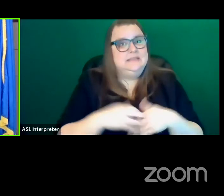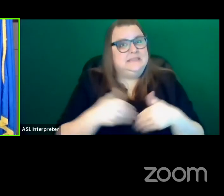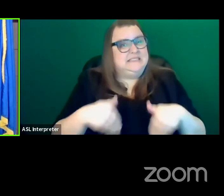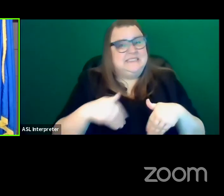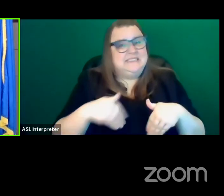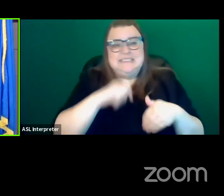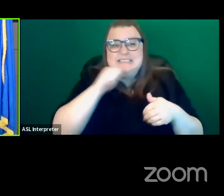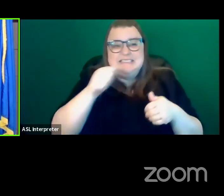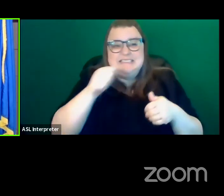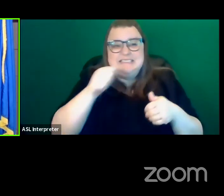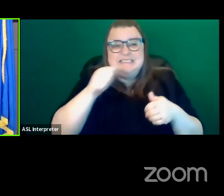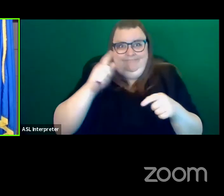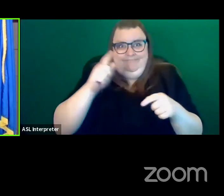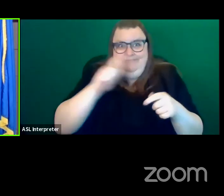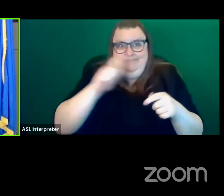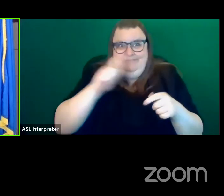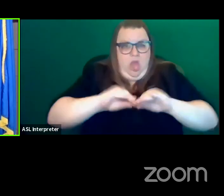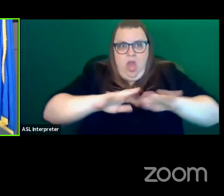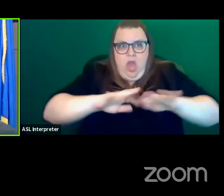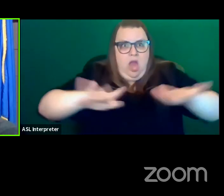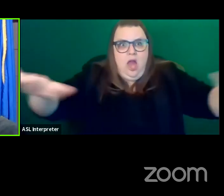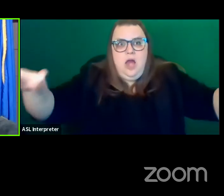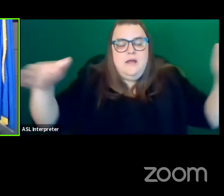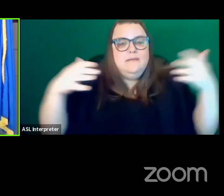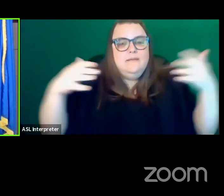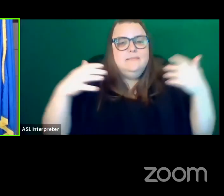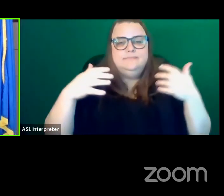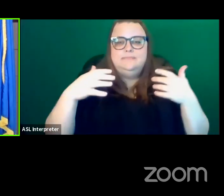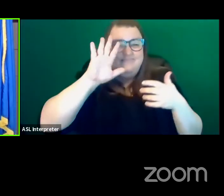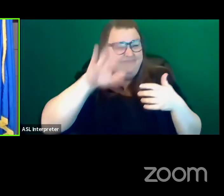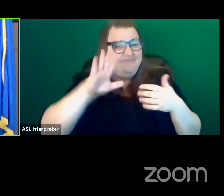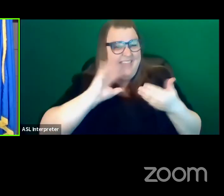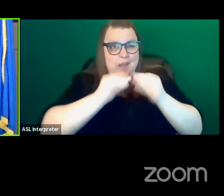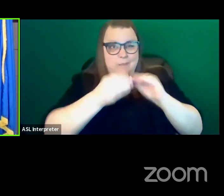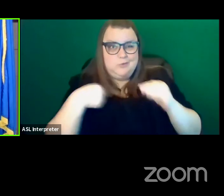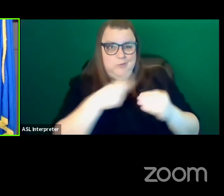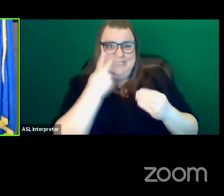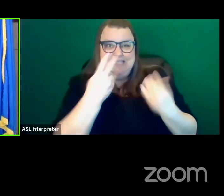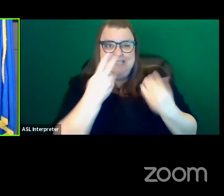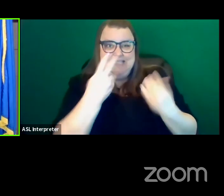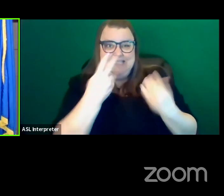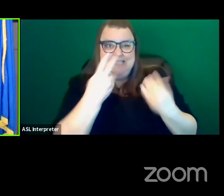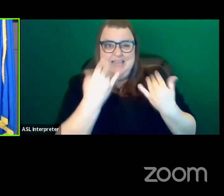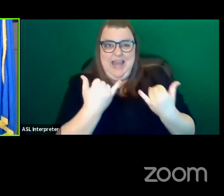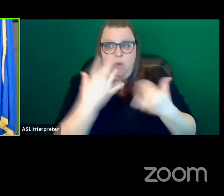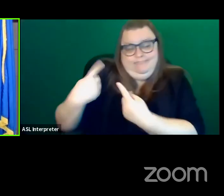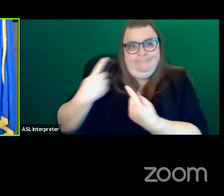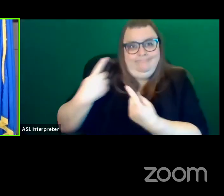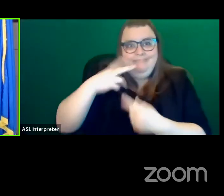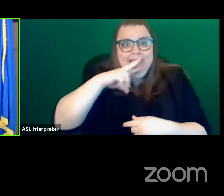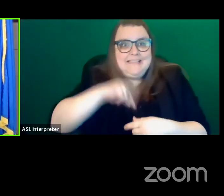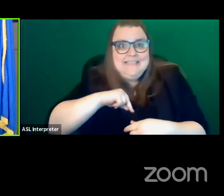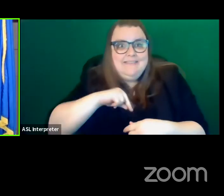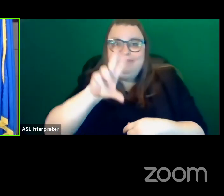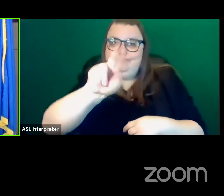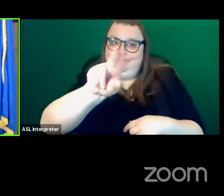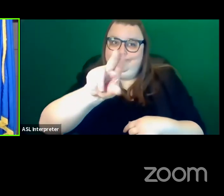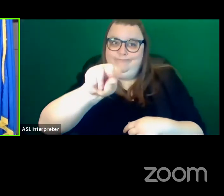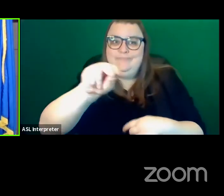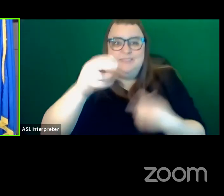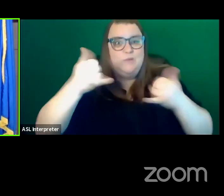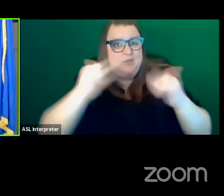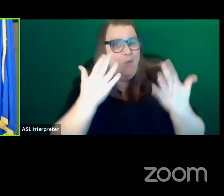numbers do not yet include any surge from the Thanksgiving holiday. Almost every day, we are breaking the previous